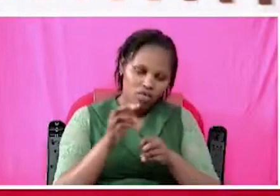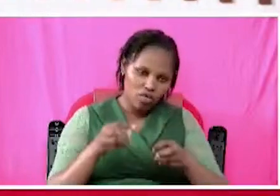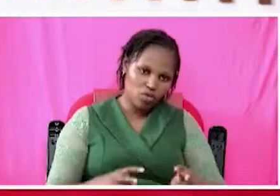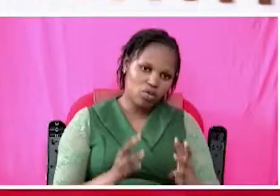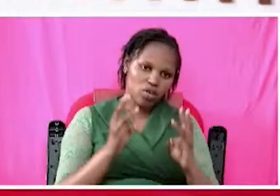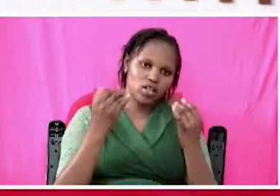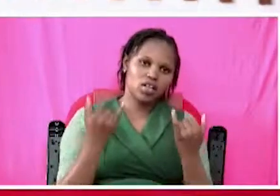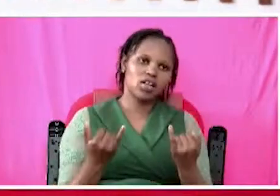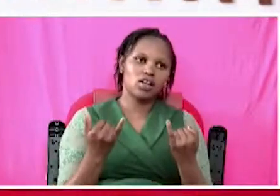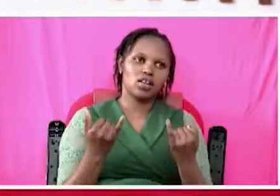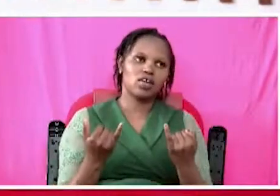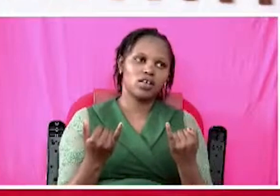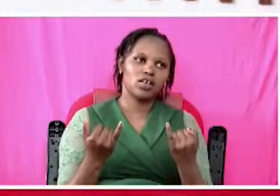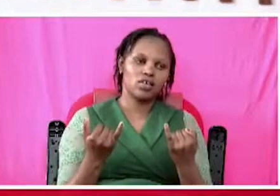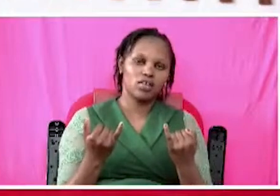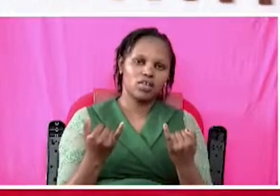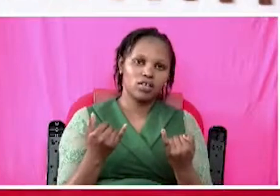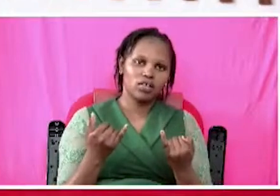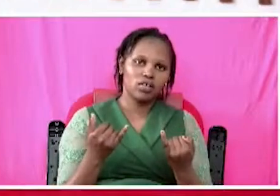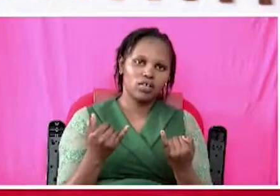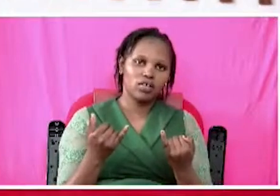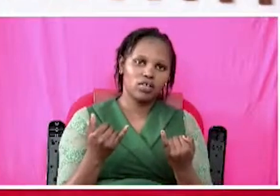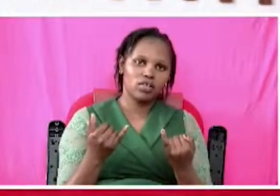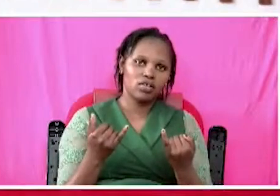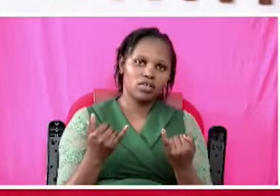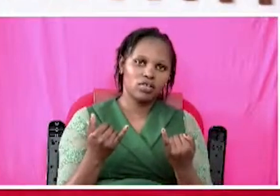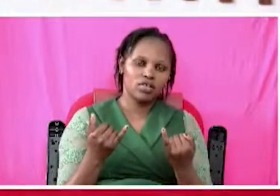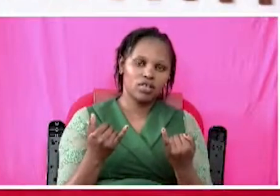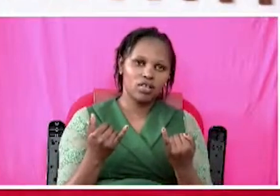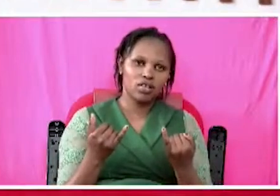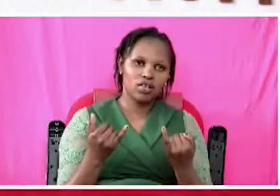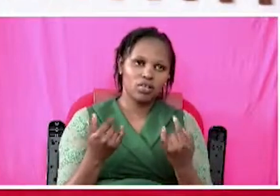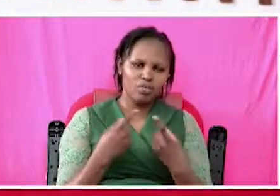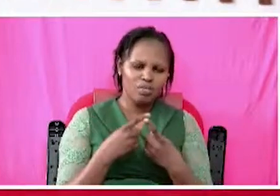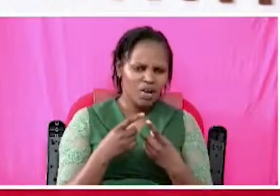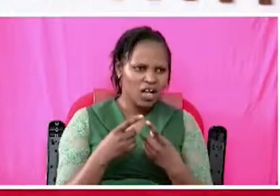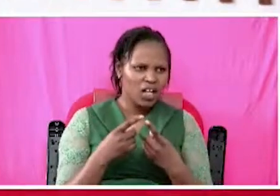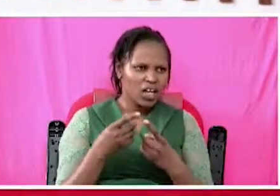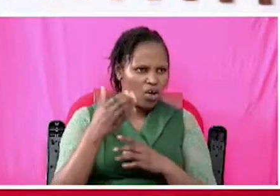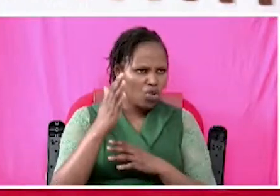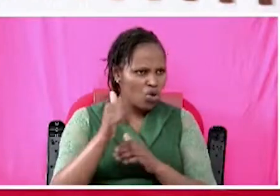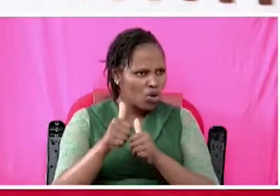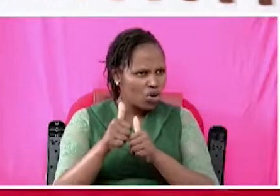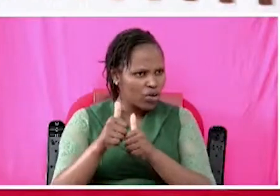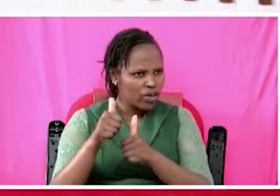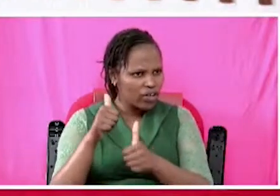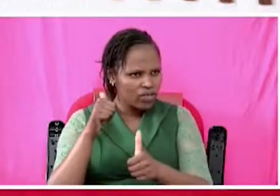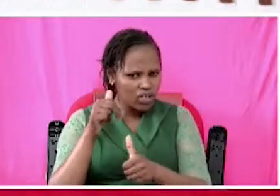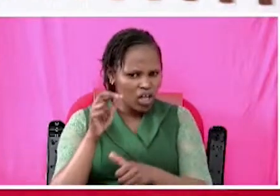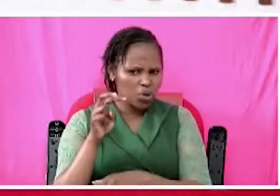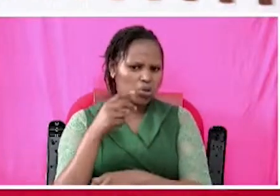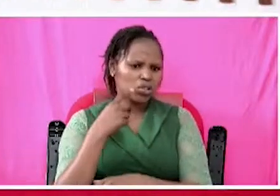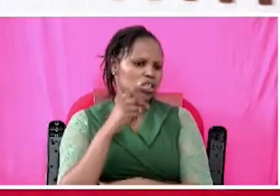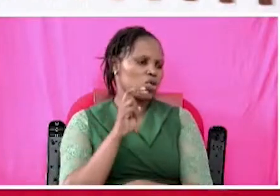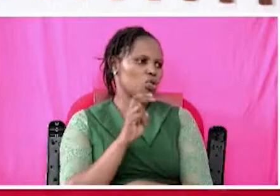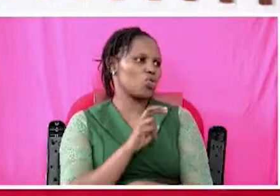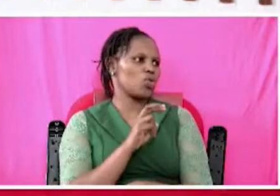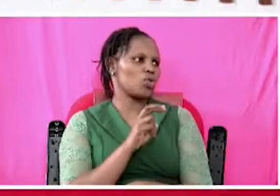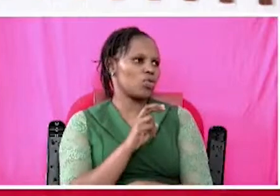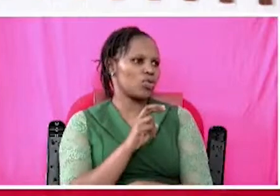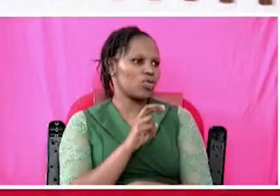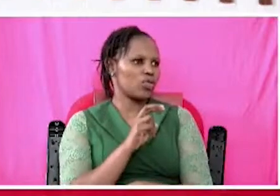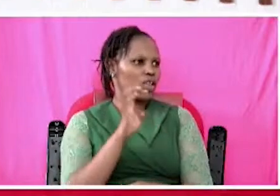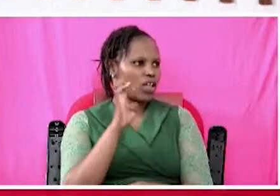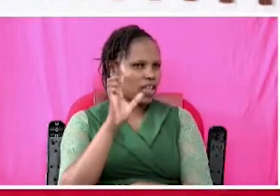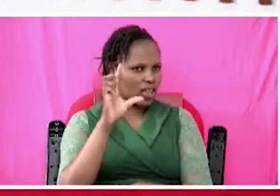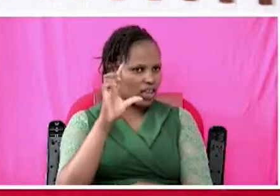is on his downward spiral. But does God reject him? Does God look at him and say, look,